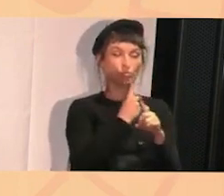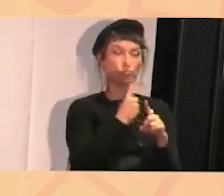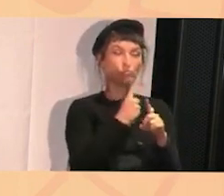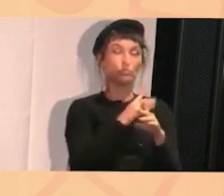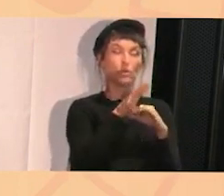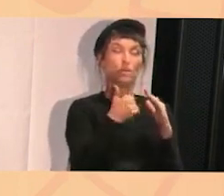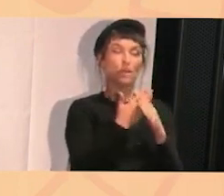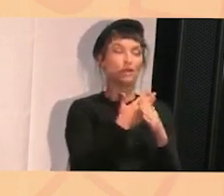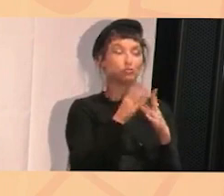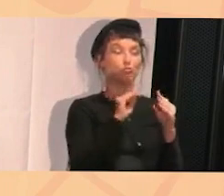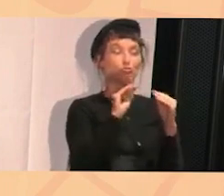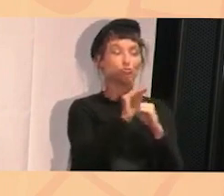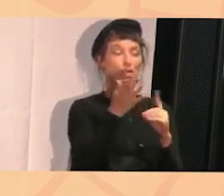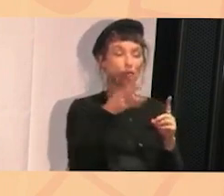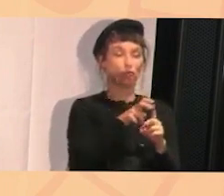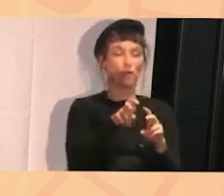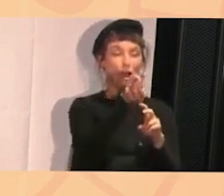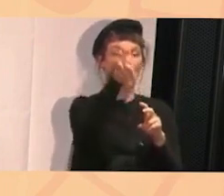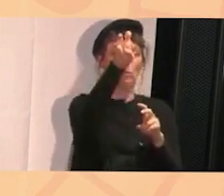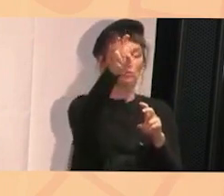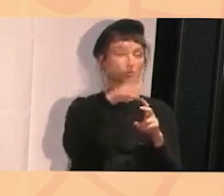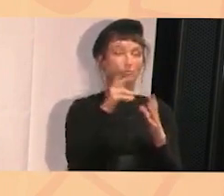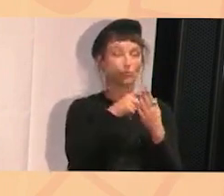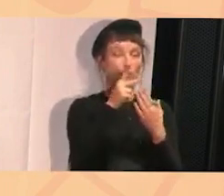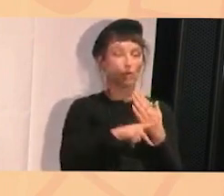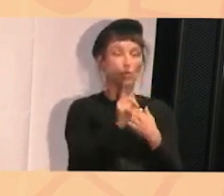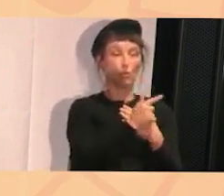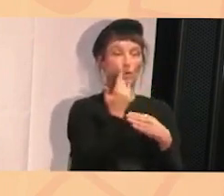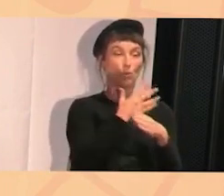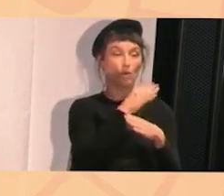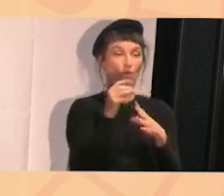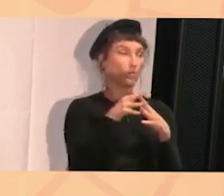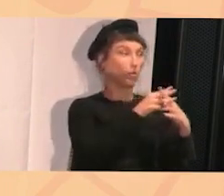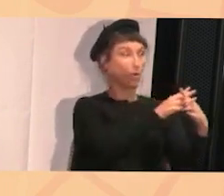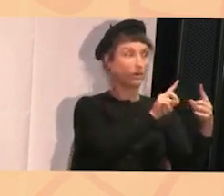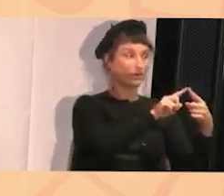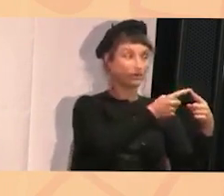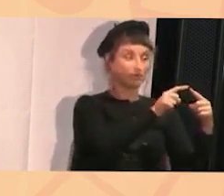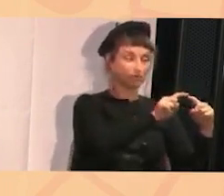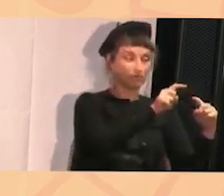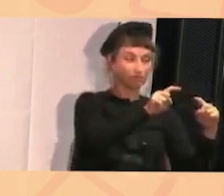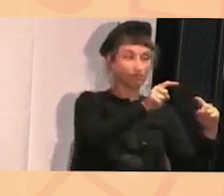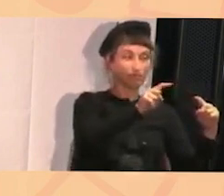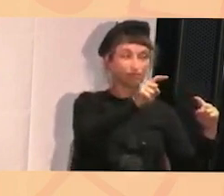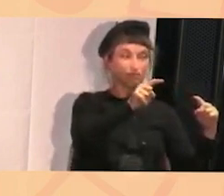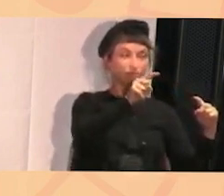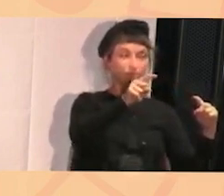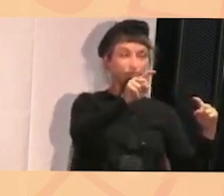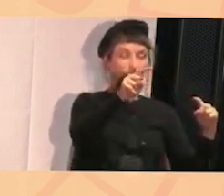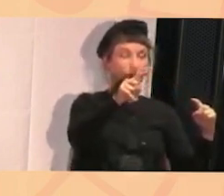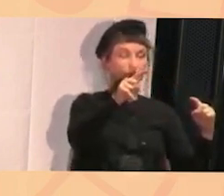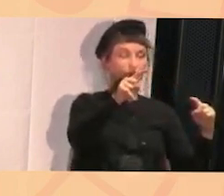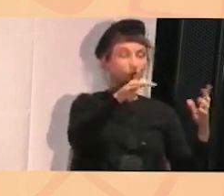working on that for a few years, working from the west, where it where we are at the west and going right through